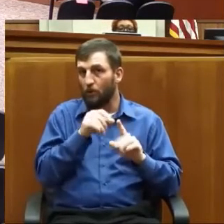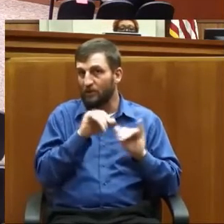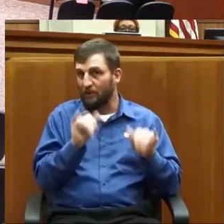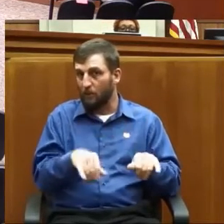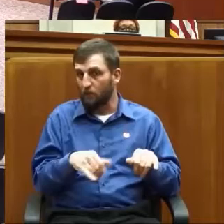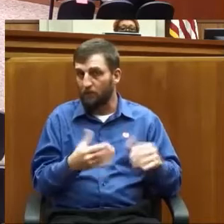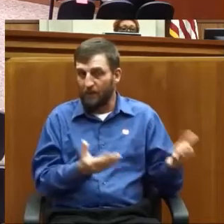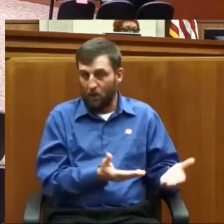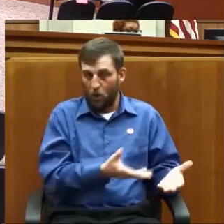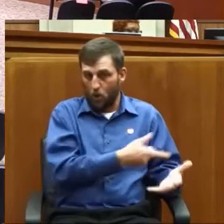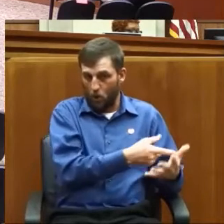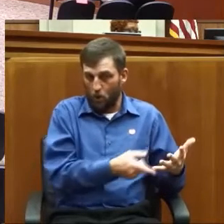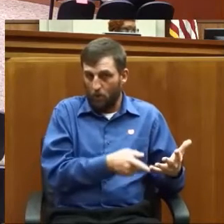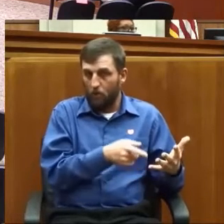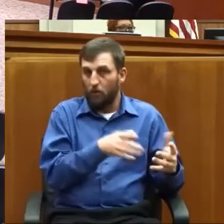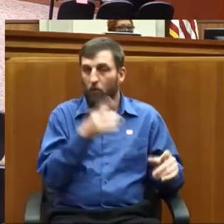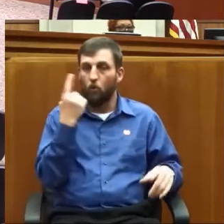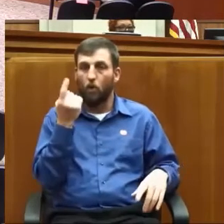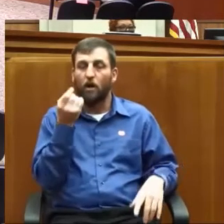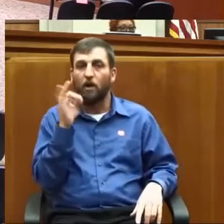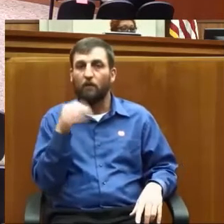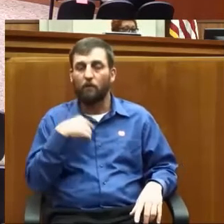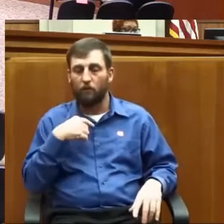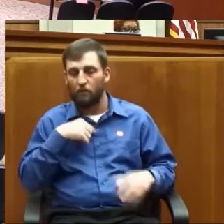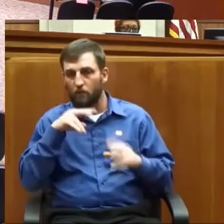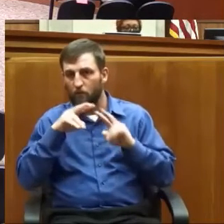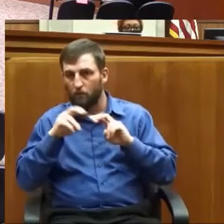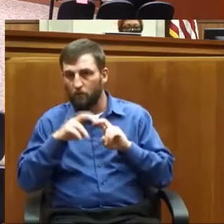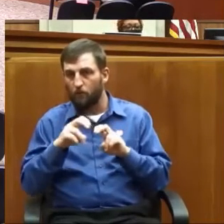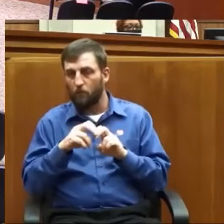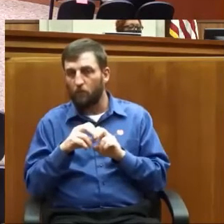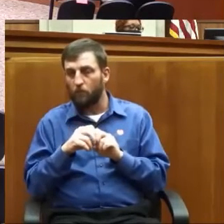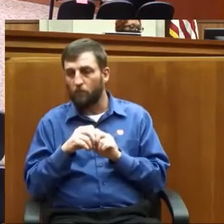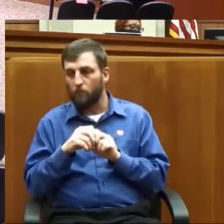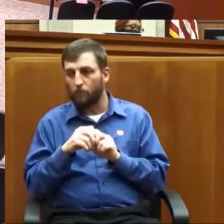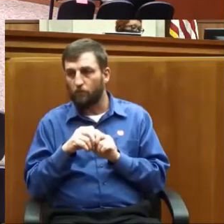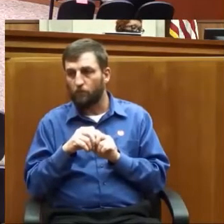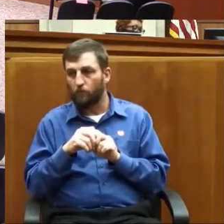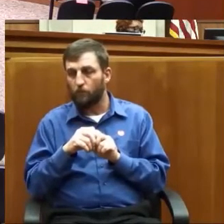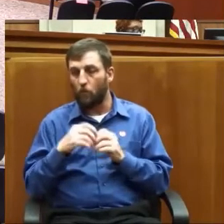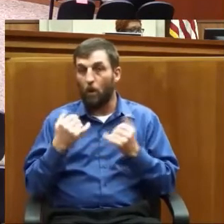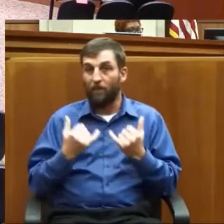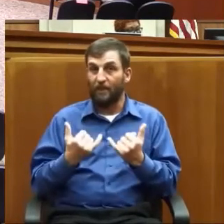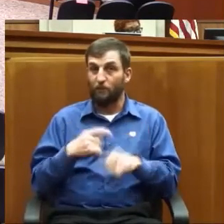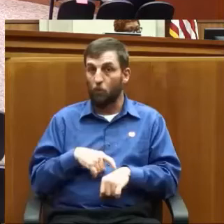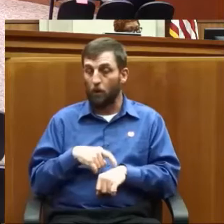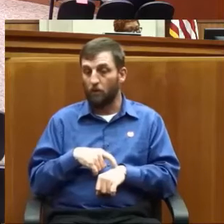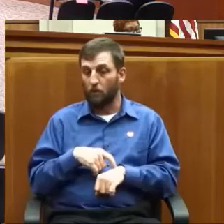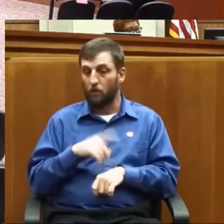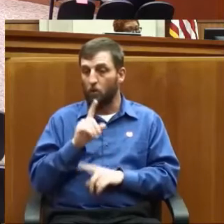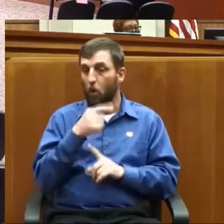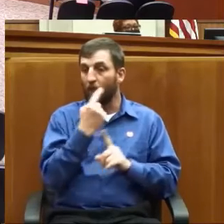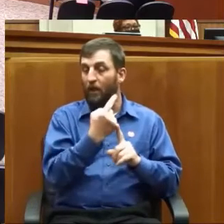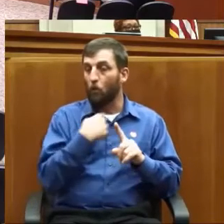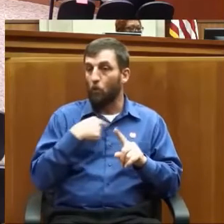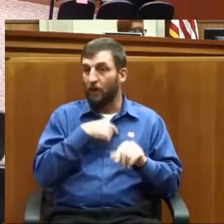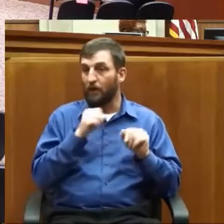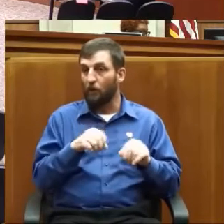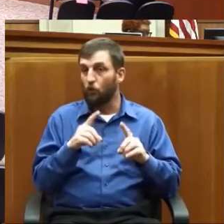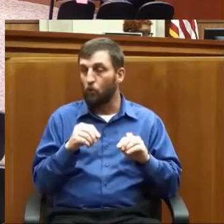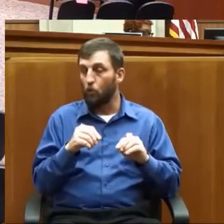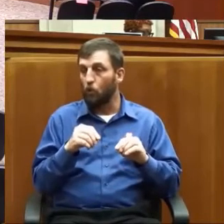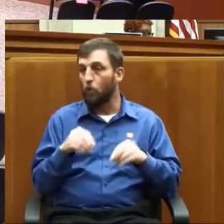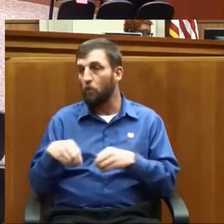here. One of the factors I will call out is simply at this point, the only thing that we can do